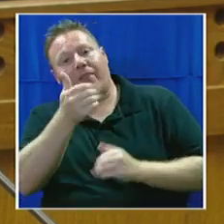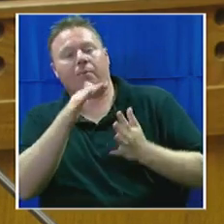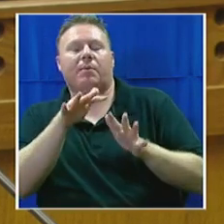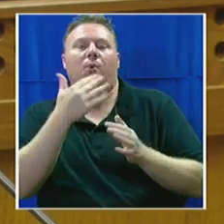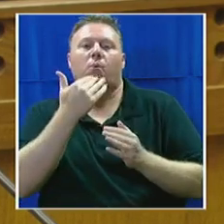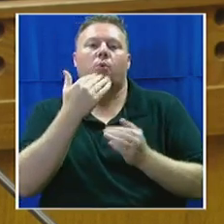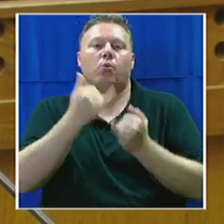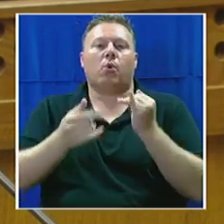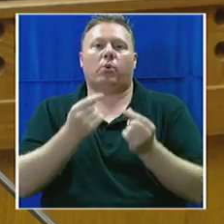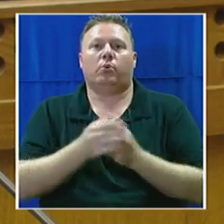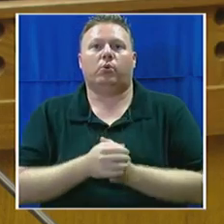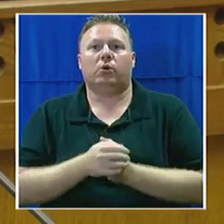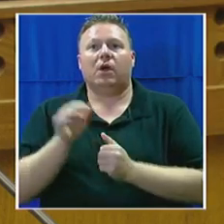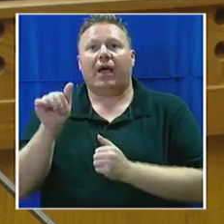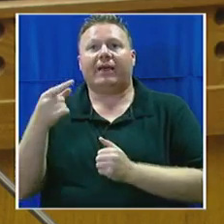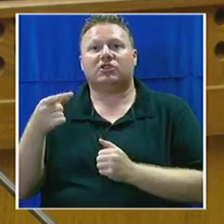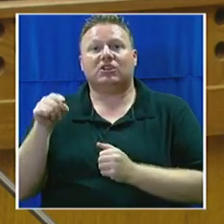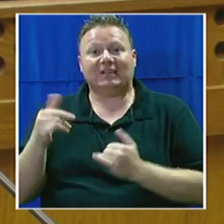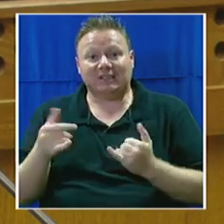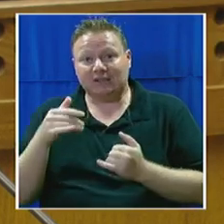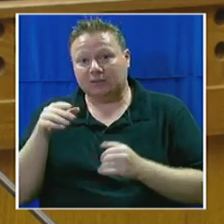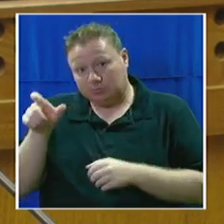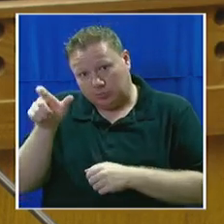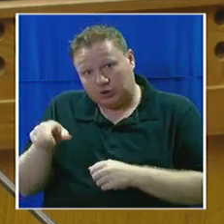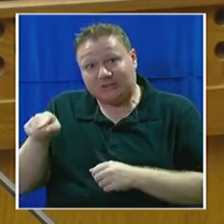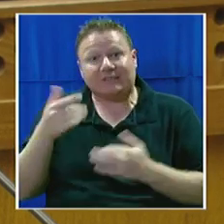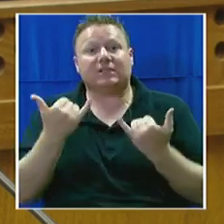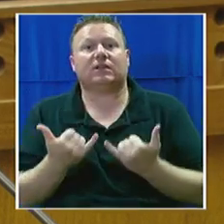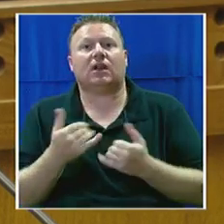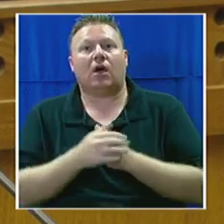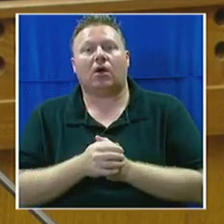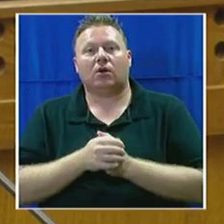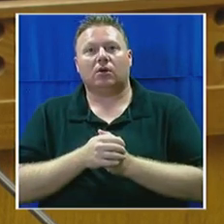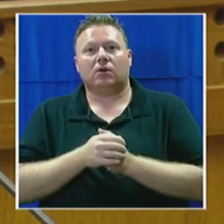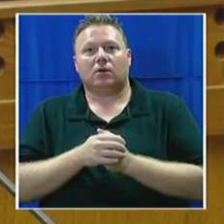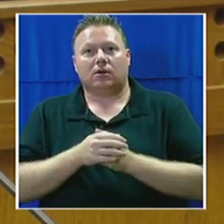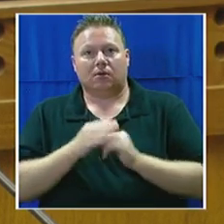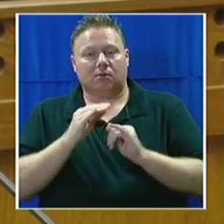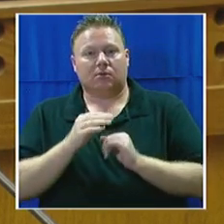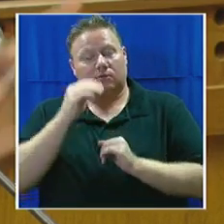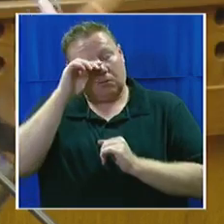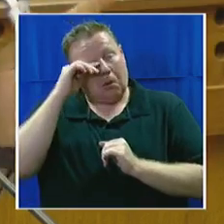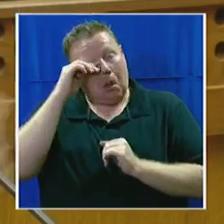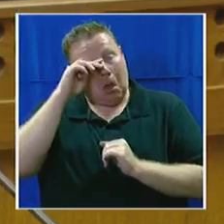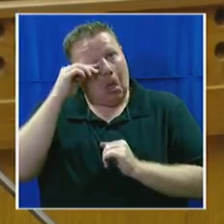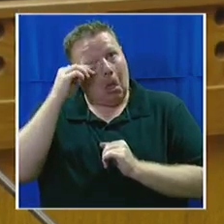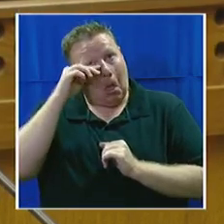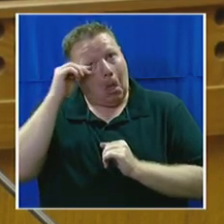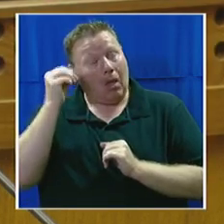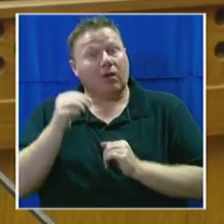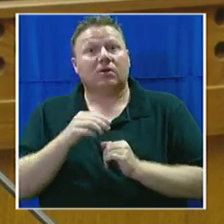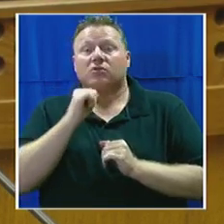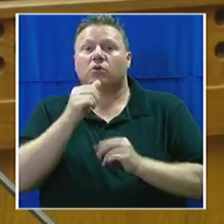the Auditor General now may refer any suspected material irregularities to relevant public body for